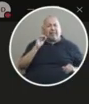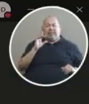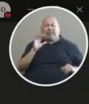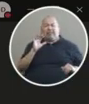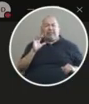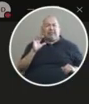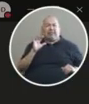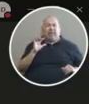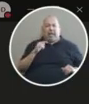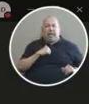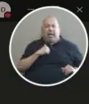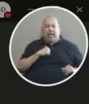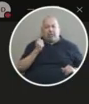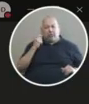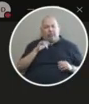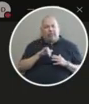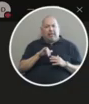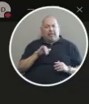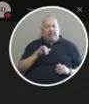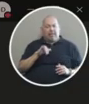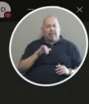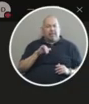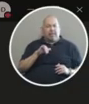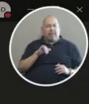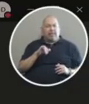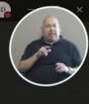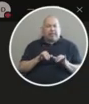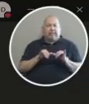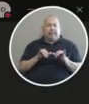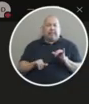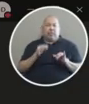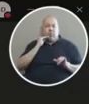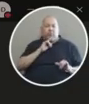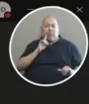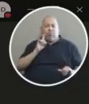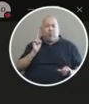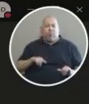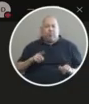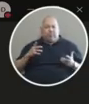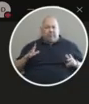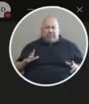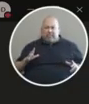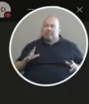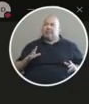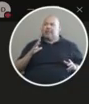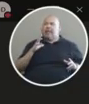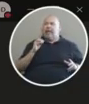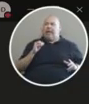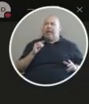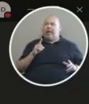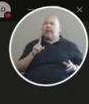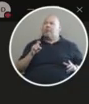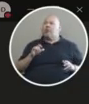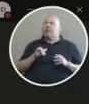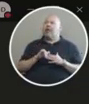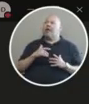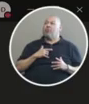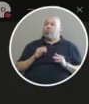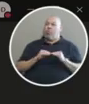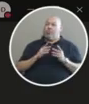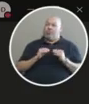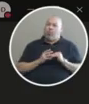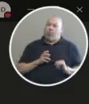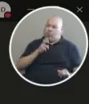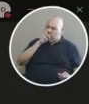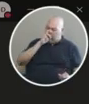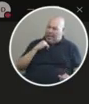and I understand that there's been a stay-at-home order that has been implemented, and supposedly there's going to be restrictions,